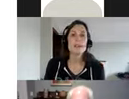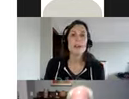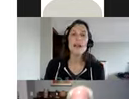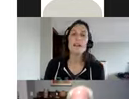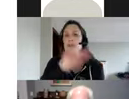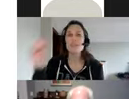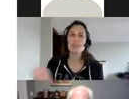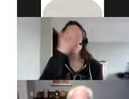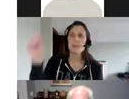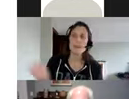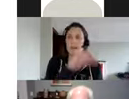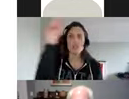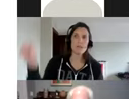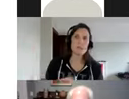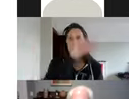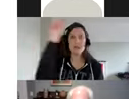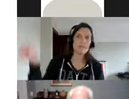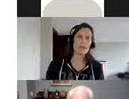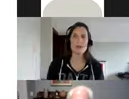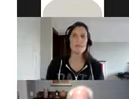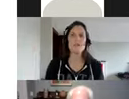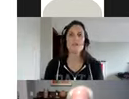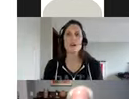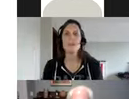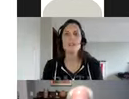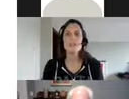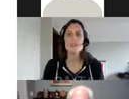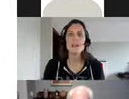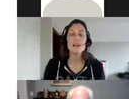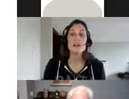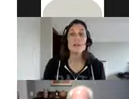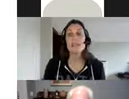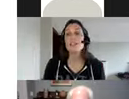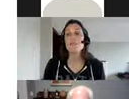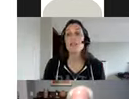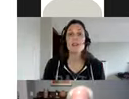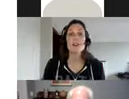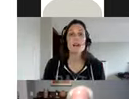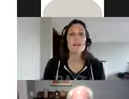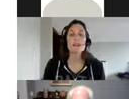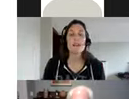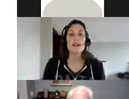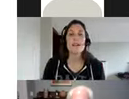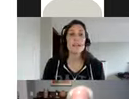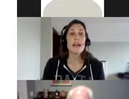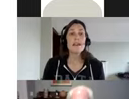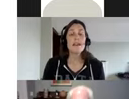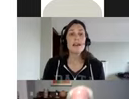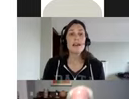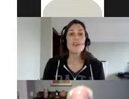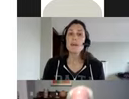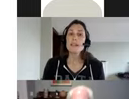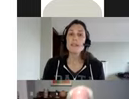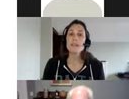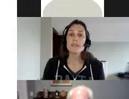is a straight line. So I should just be able to take, you know, take my compass out and draw a couple circles, but it's actually really incorrect. And sadly,